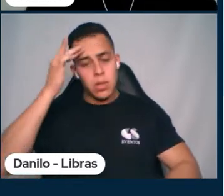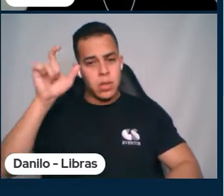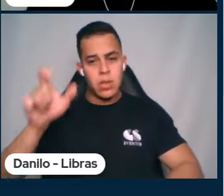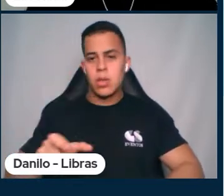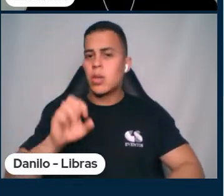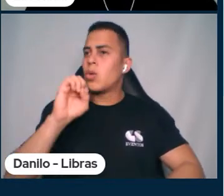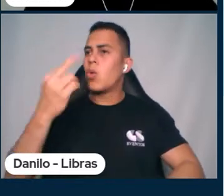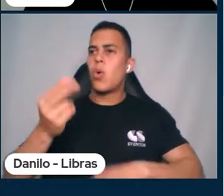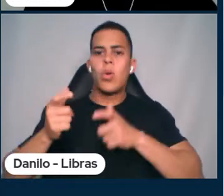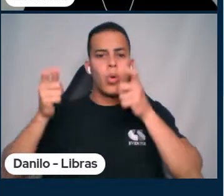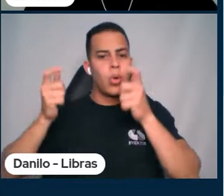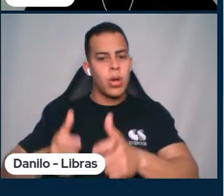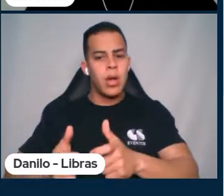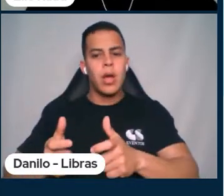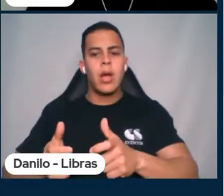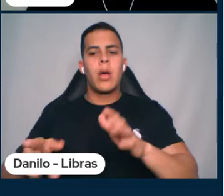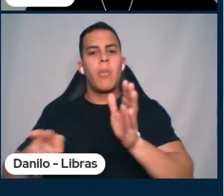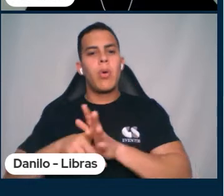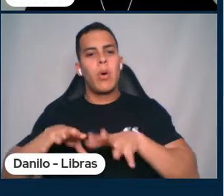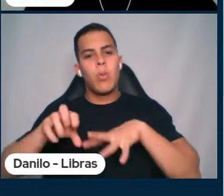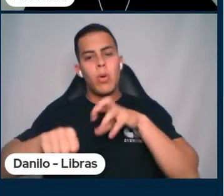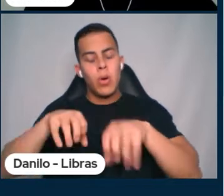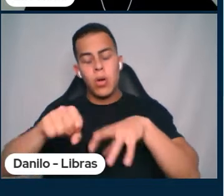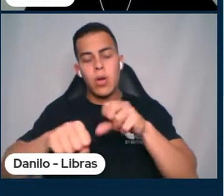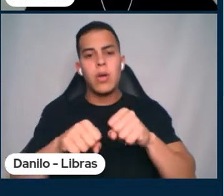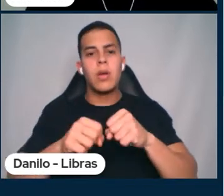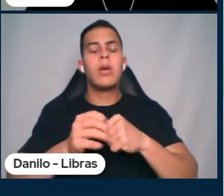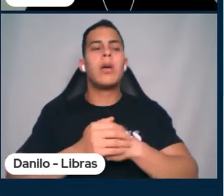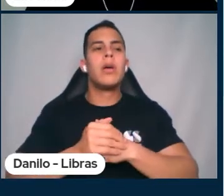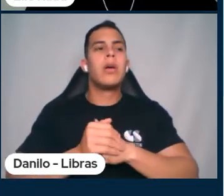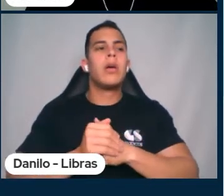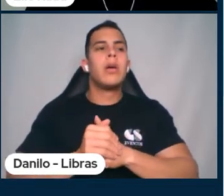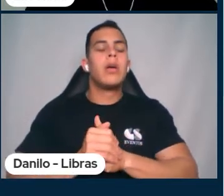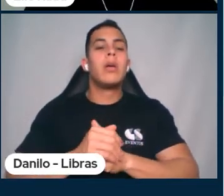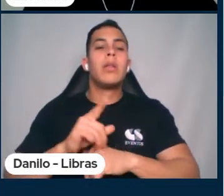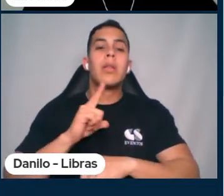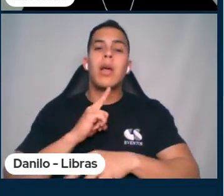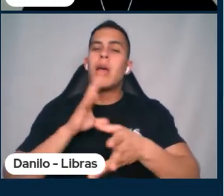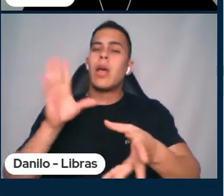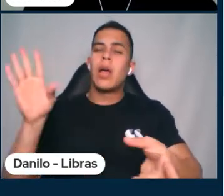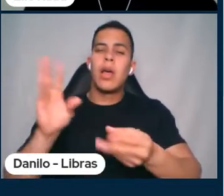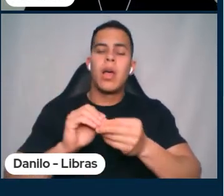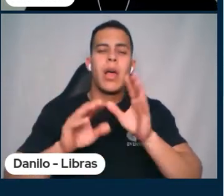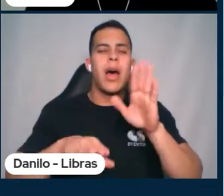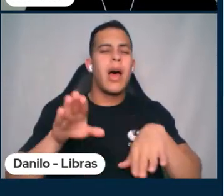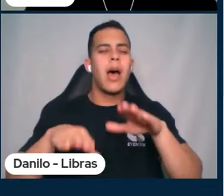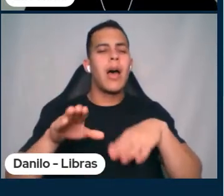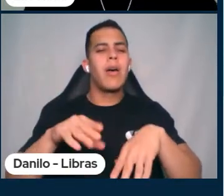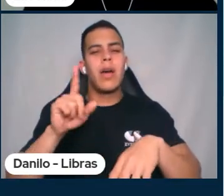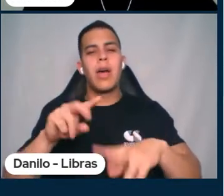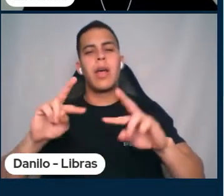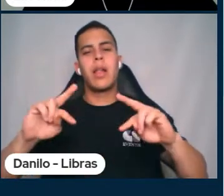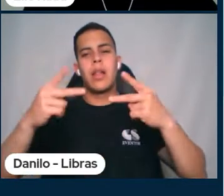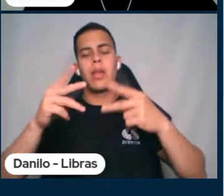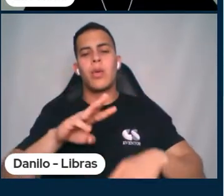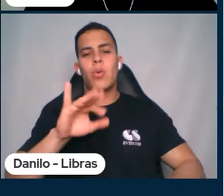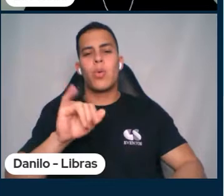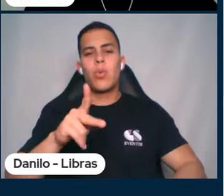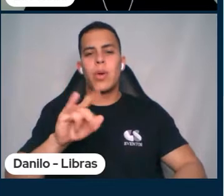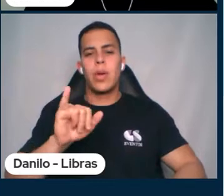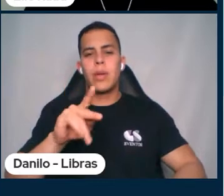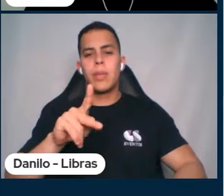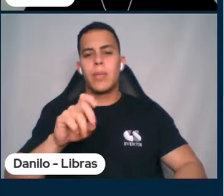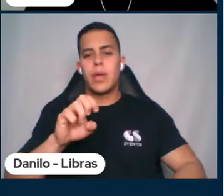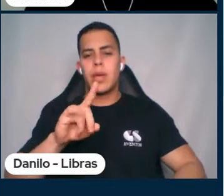is what we mean when we talk about the Google Knowledge Panel. Now, this is what we have right now